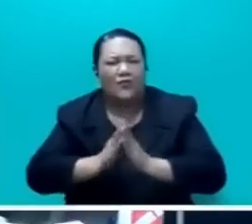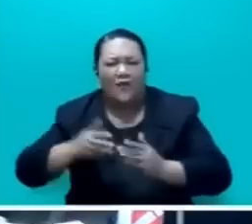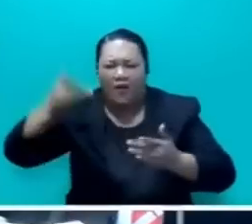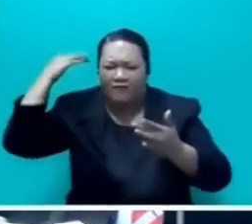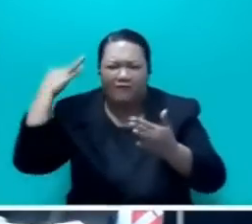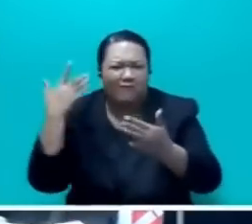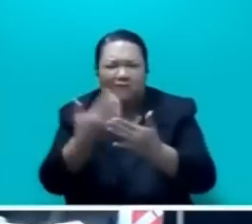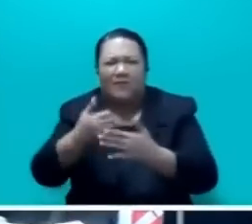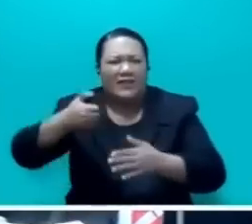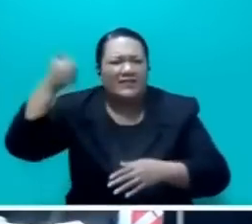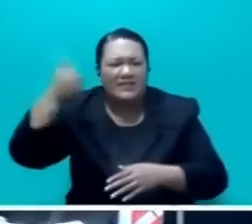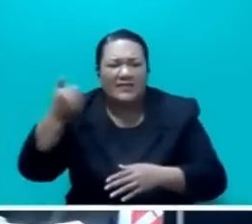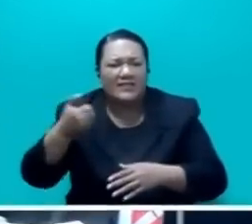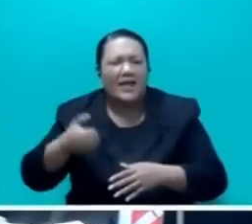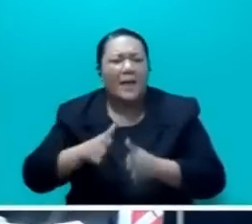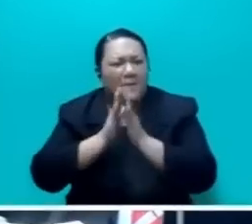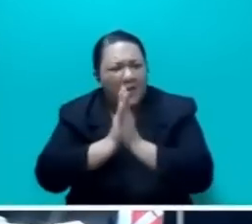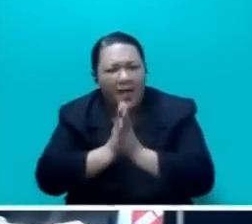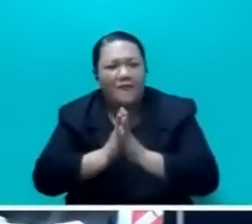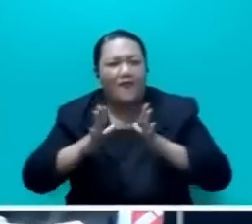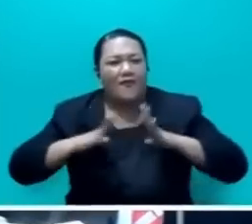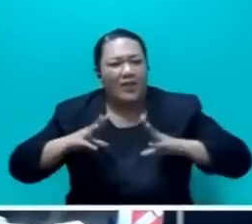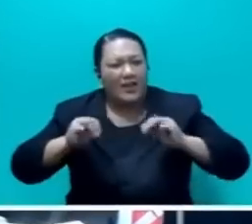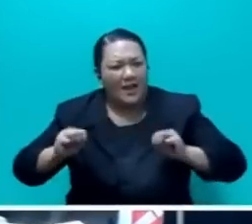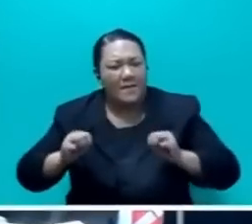Praying for freedom, praying for mercy.